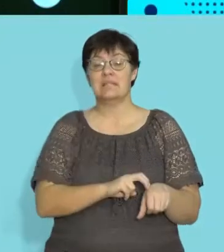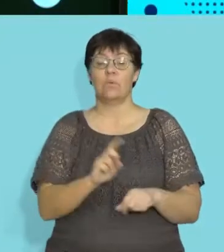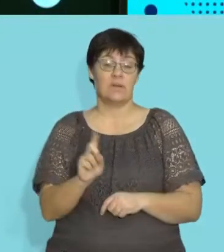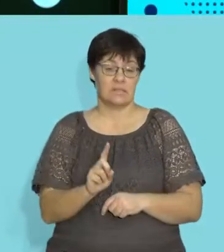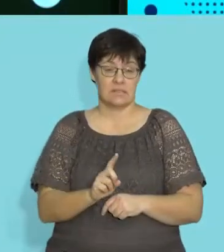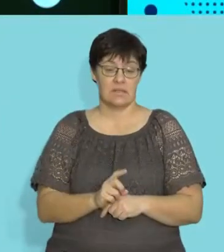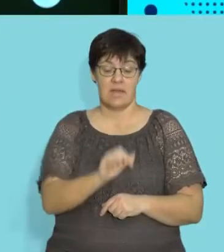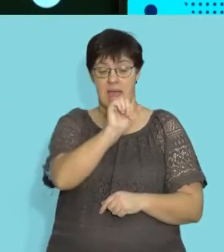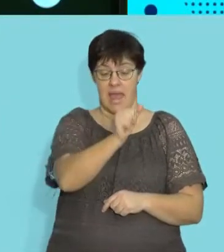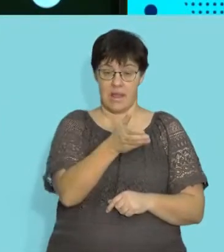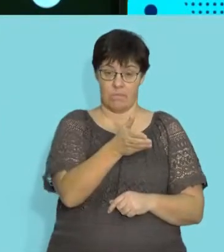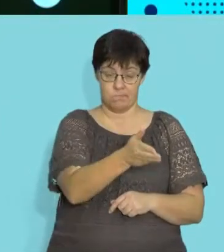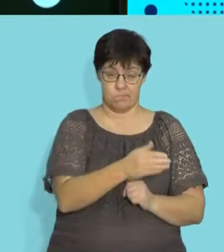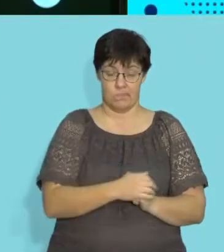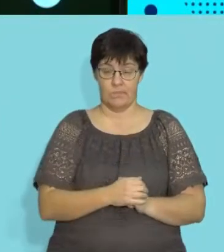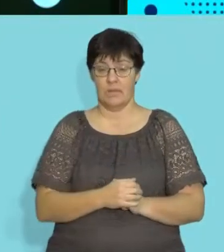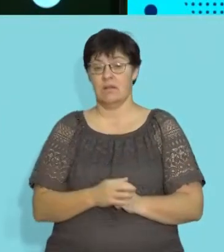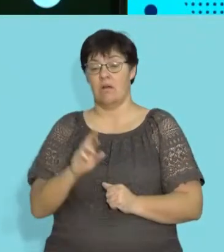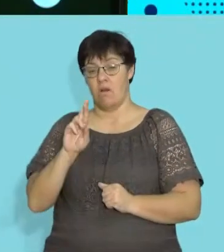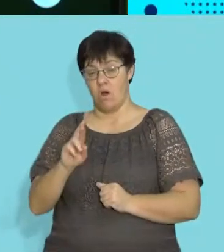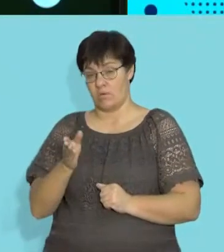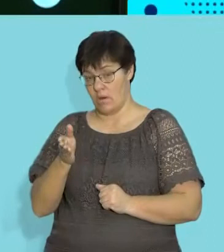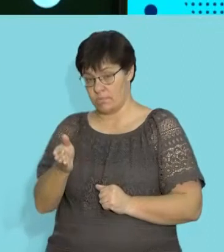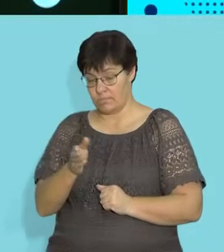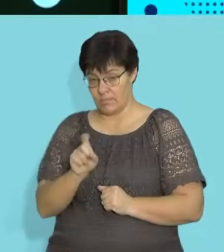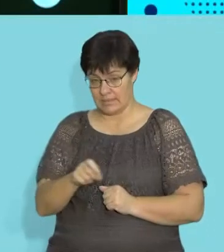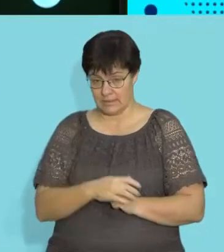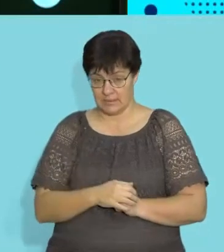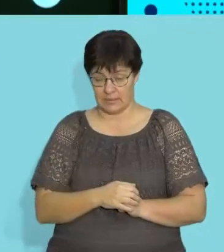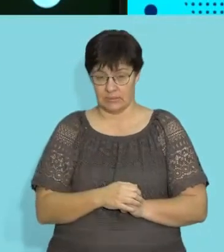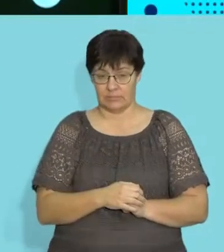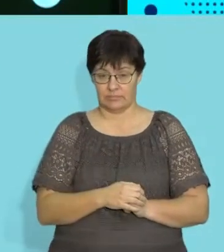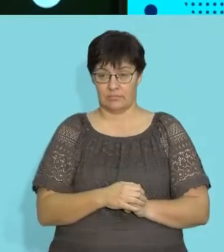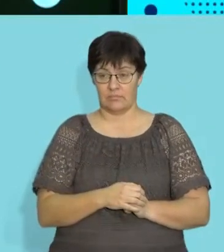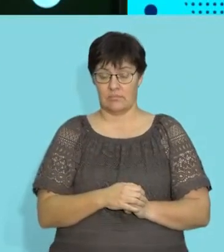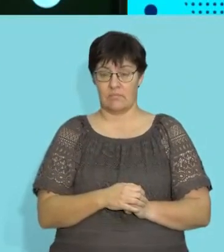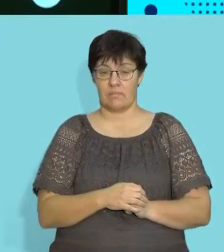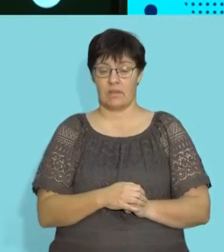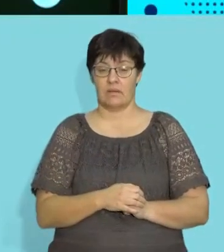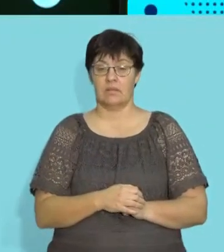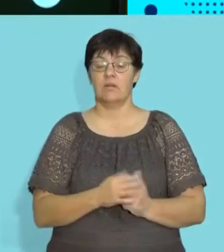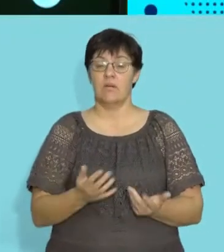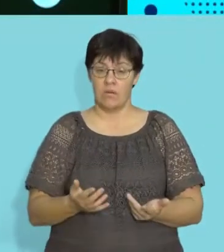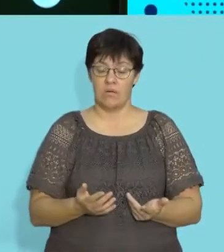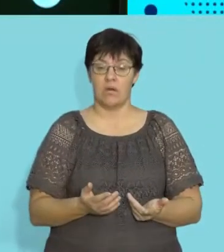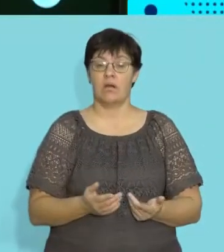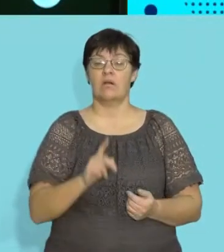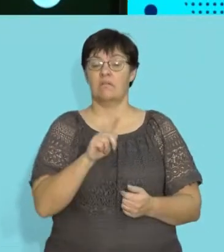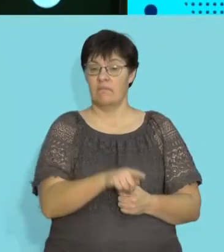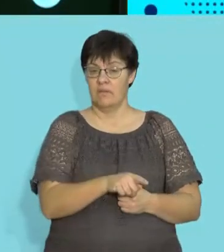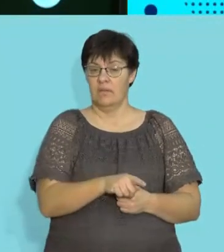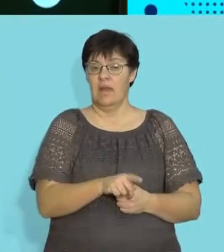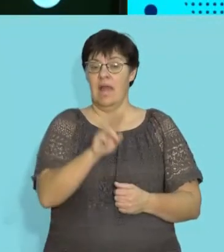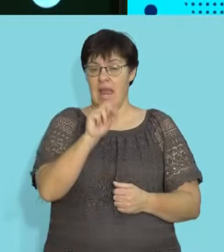have my a present as well as my r. I want my sum to infinity in